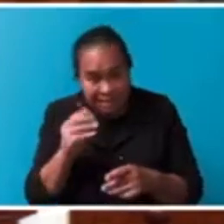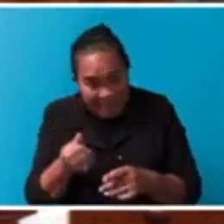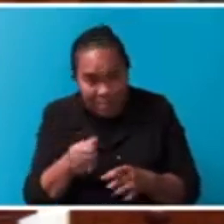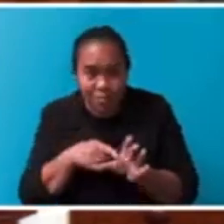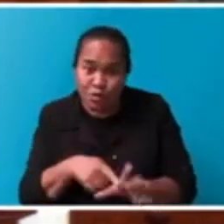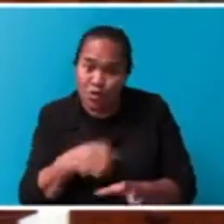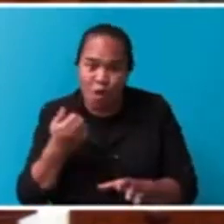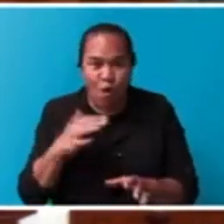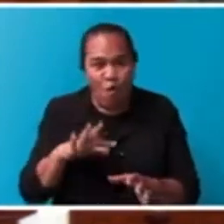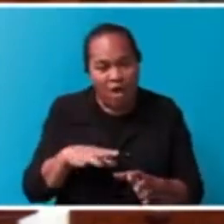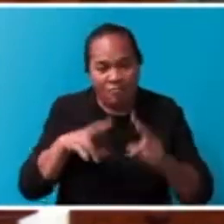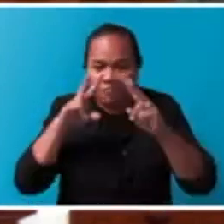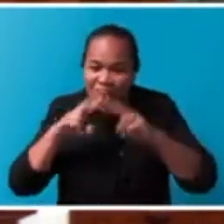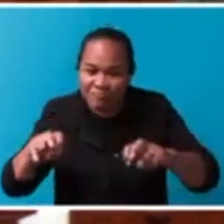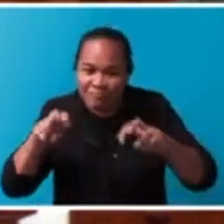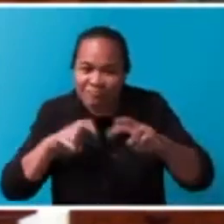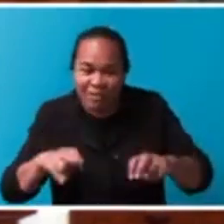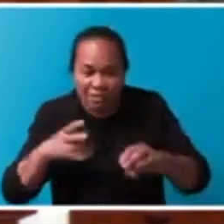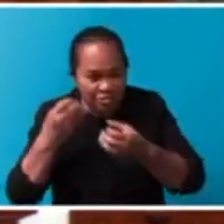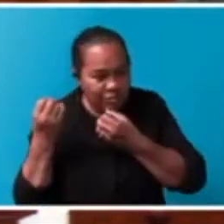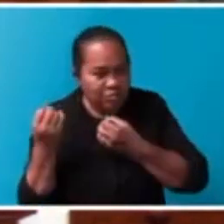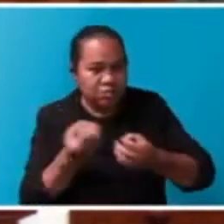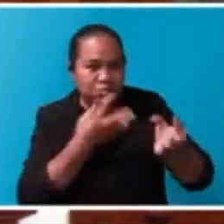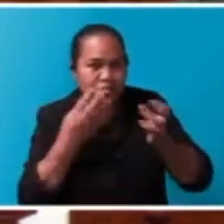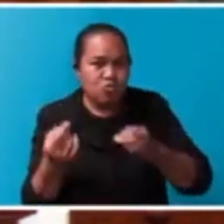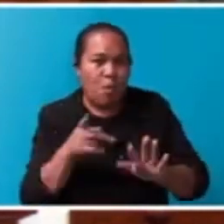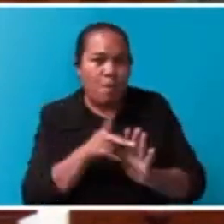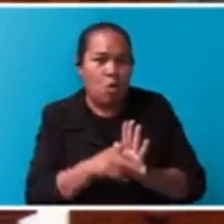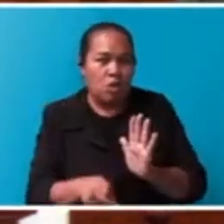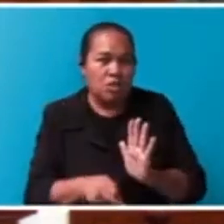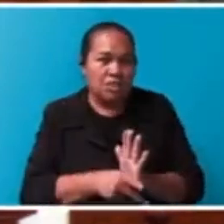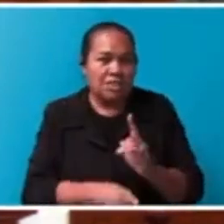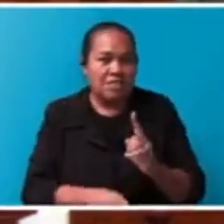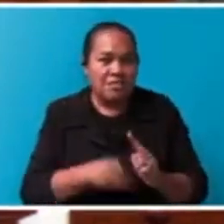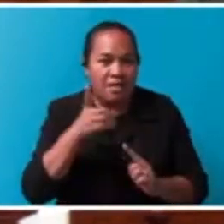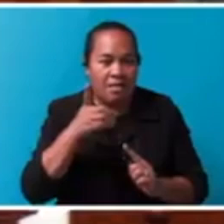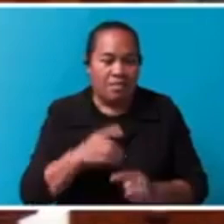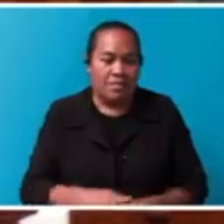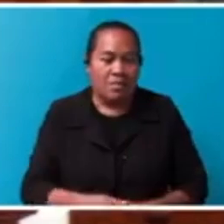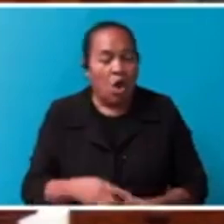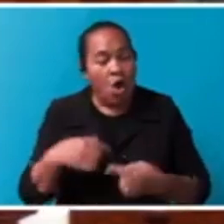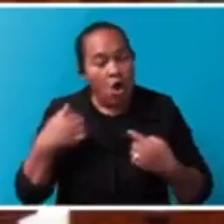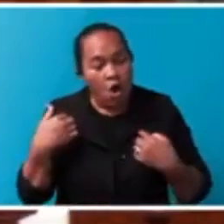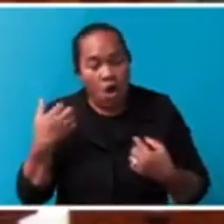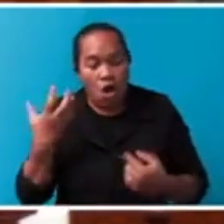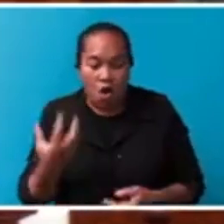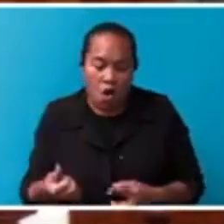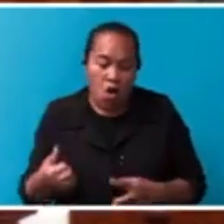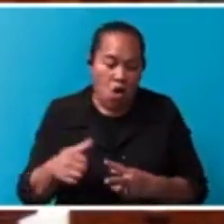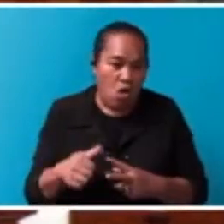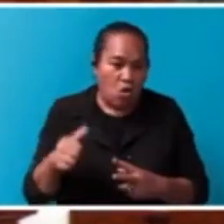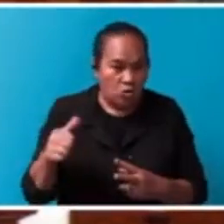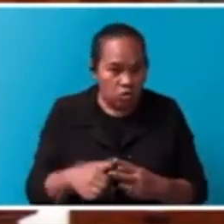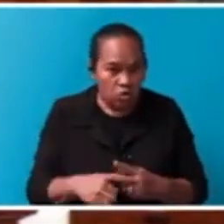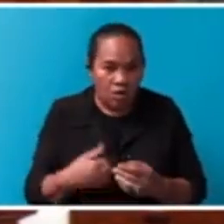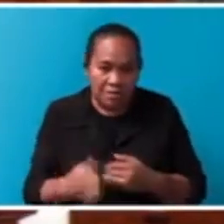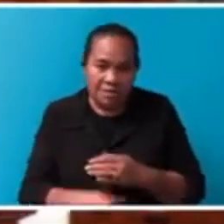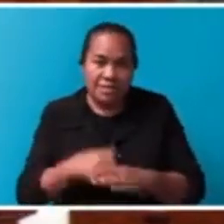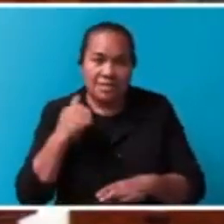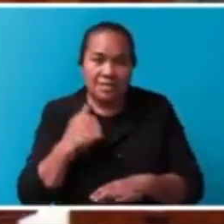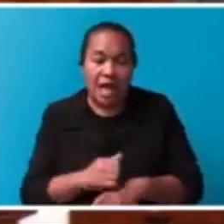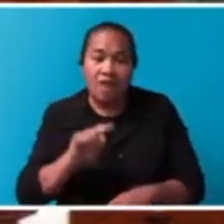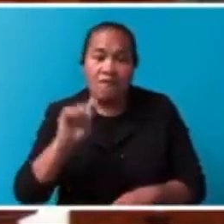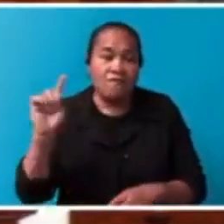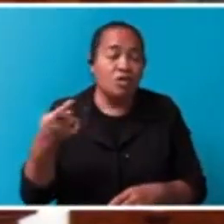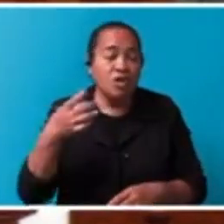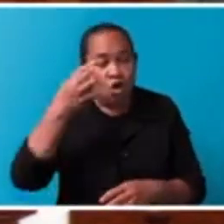that directly inform policy development. We have also established the first Rotuma Language